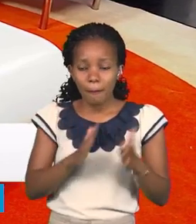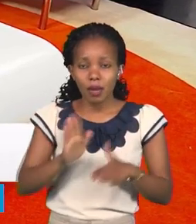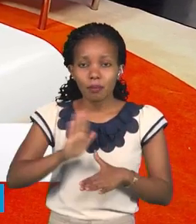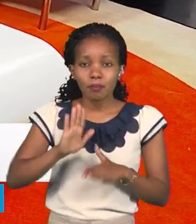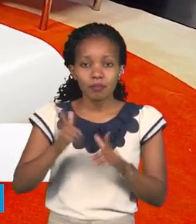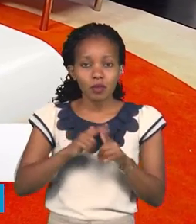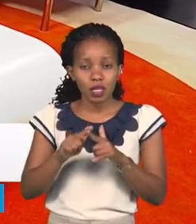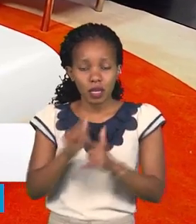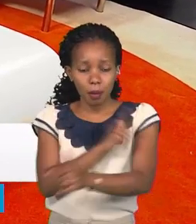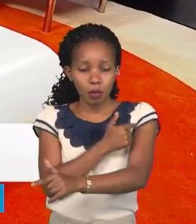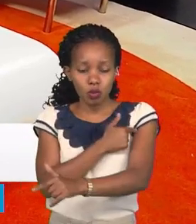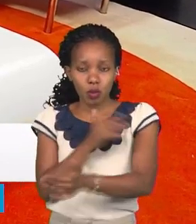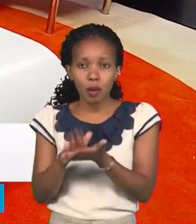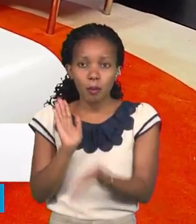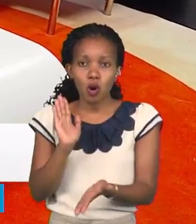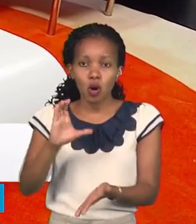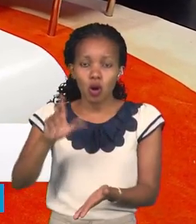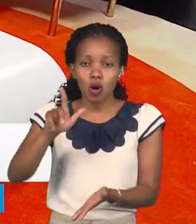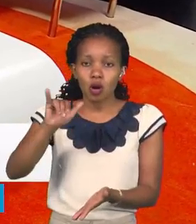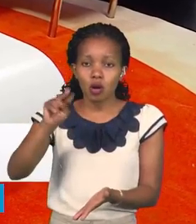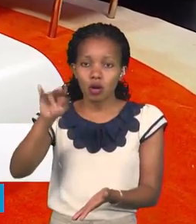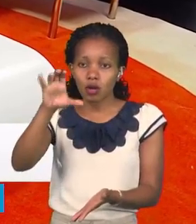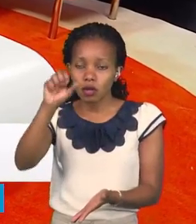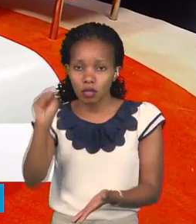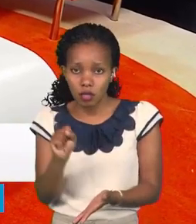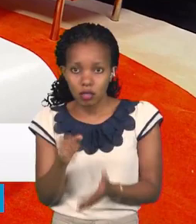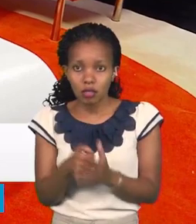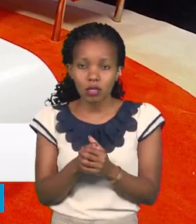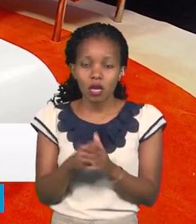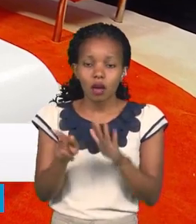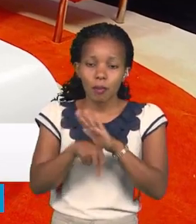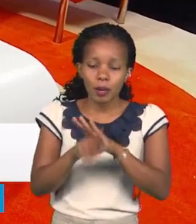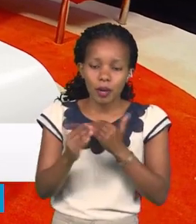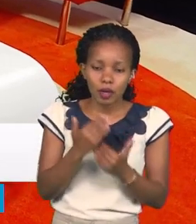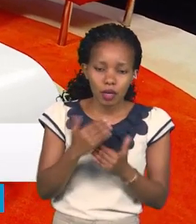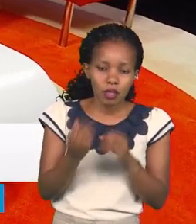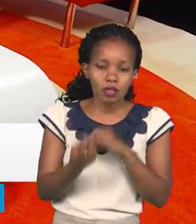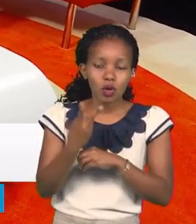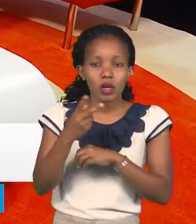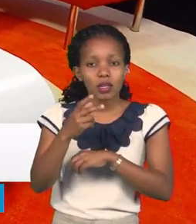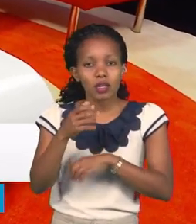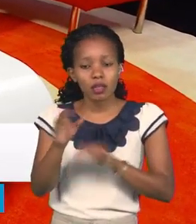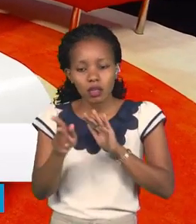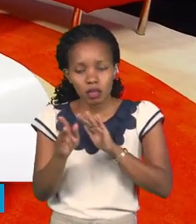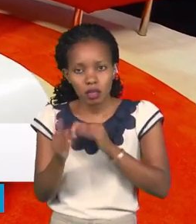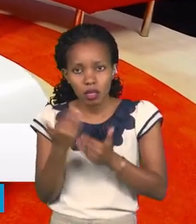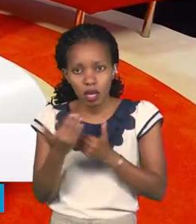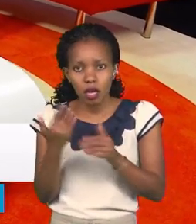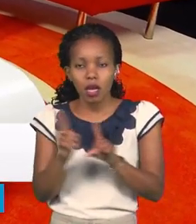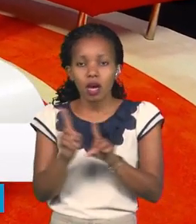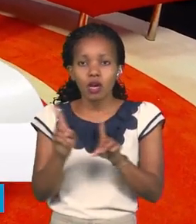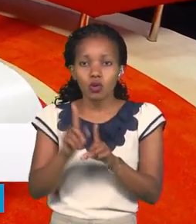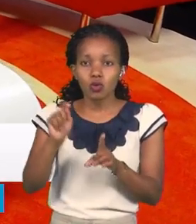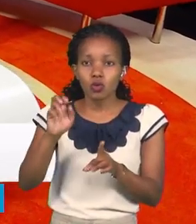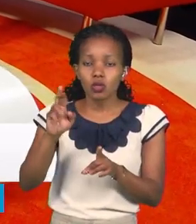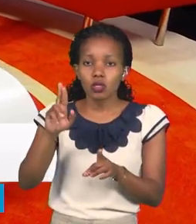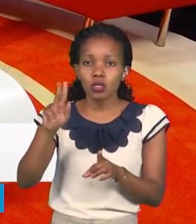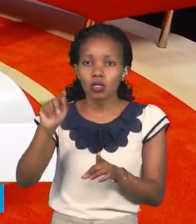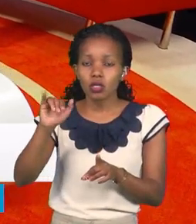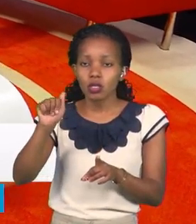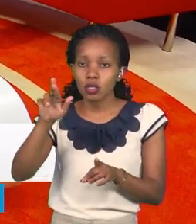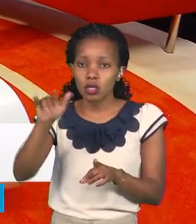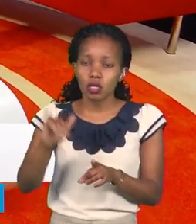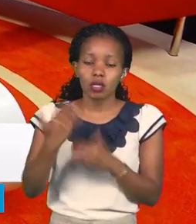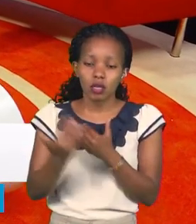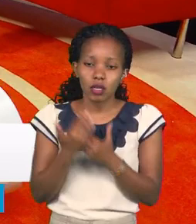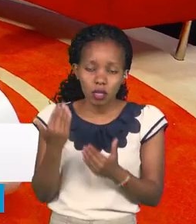more hospitals, okay. more polyclinics. Mm-hmm. See, healthcare, you have your primary care, okay. you have secondary care, mm-hmm. and then you have tertiary care and quaternary okay. care. Okay. Quaternary care is